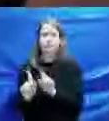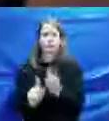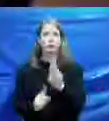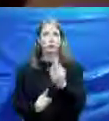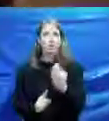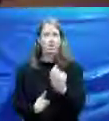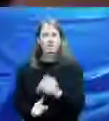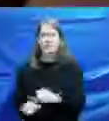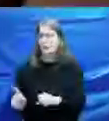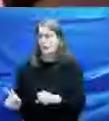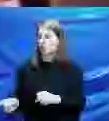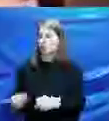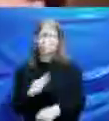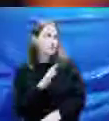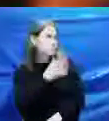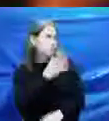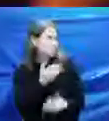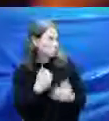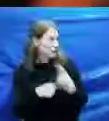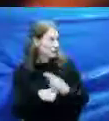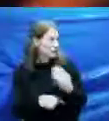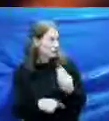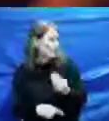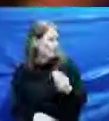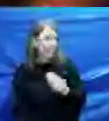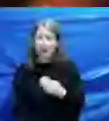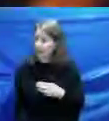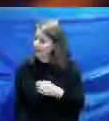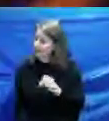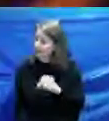thank God, we're done with fractions. And it's just like,